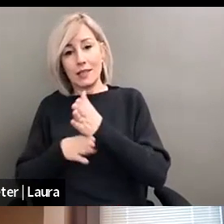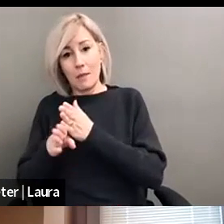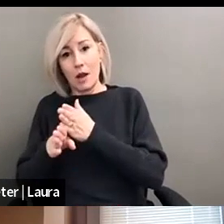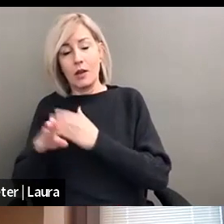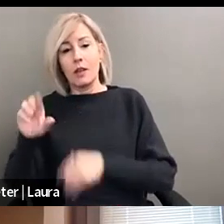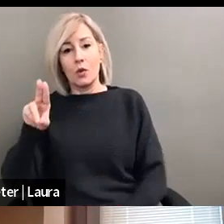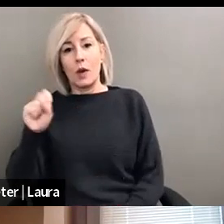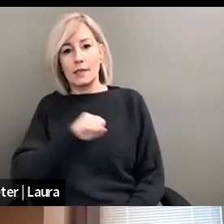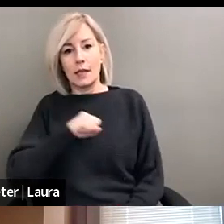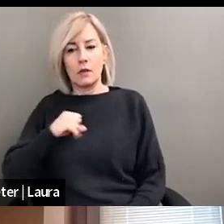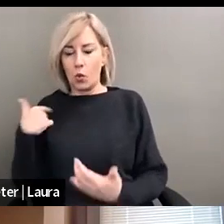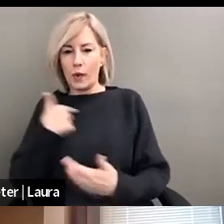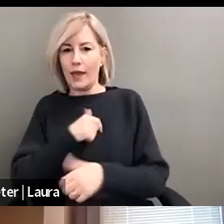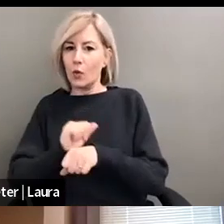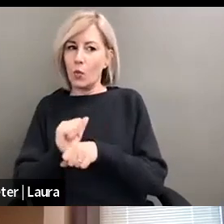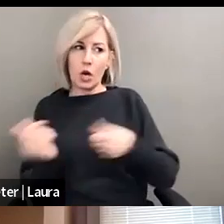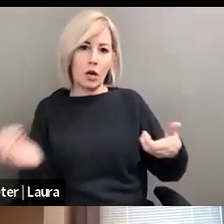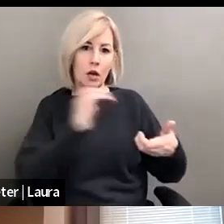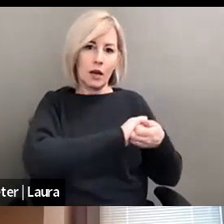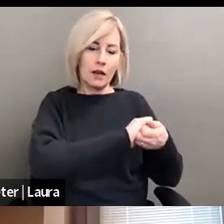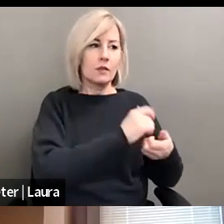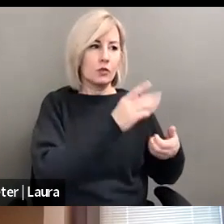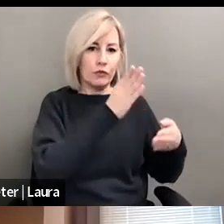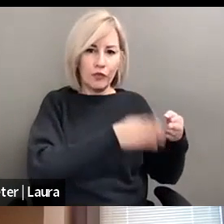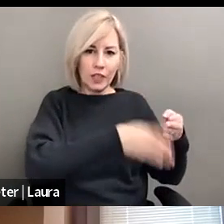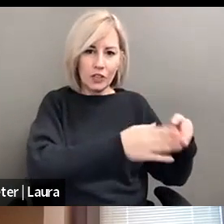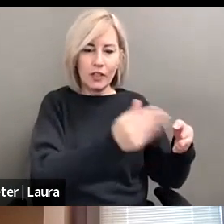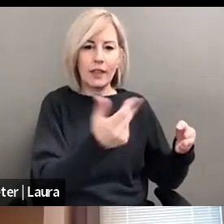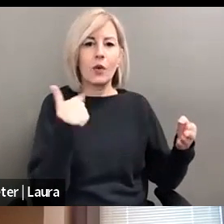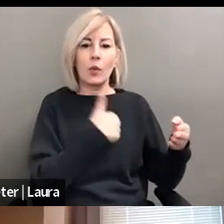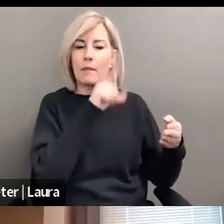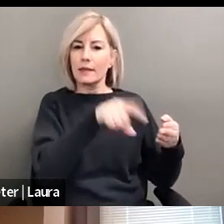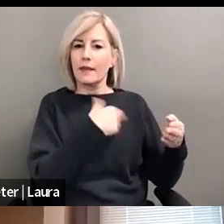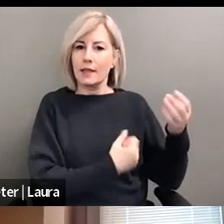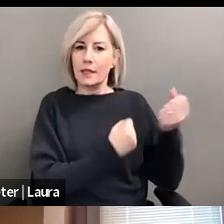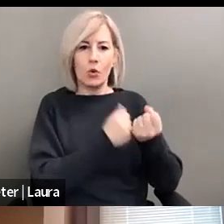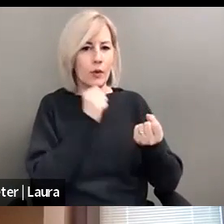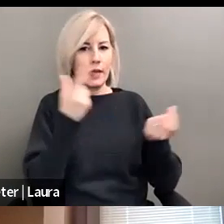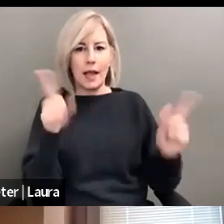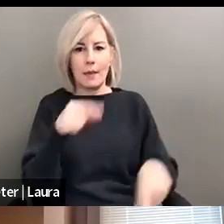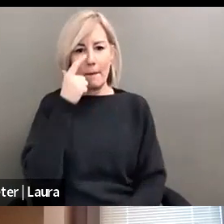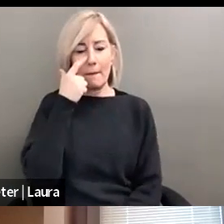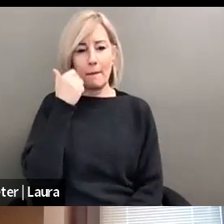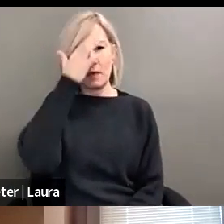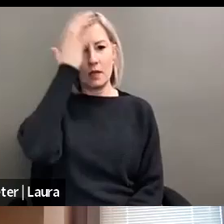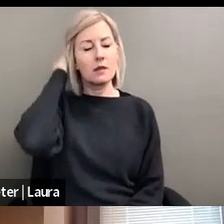we have to work across the aisle to get anything done. We have to have that support or it doesn't happen. Thanks for correcting me, Brittany. I said one